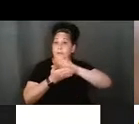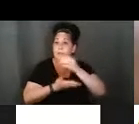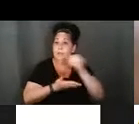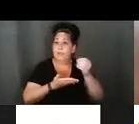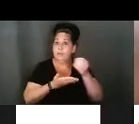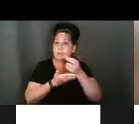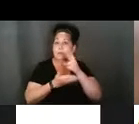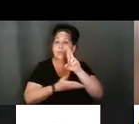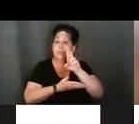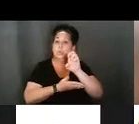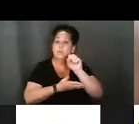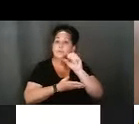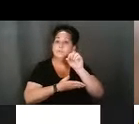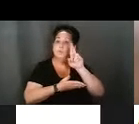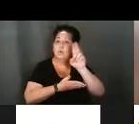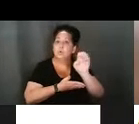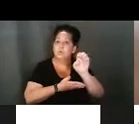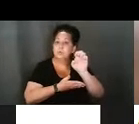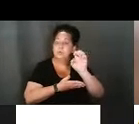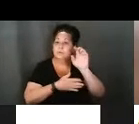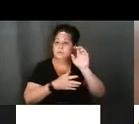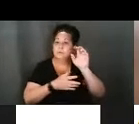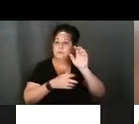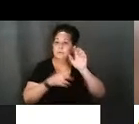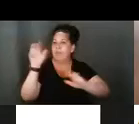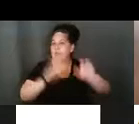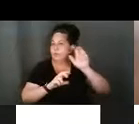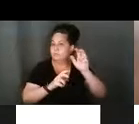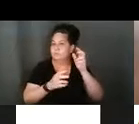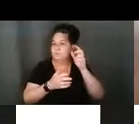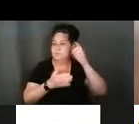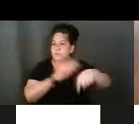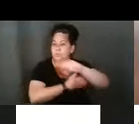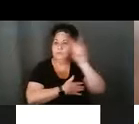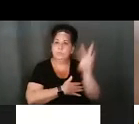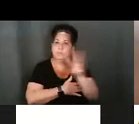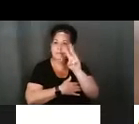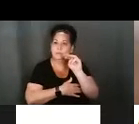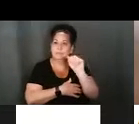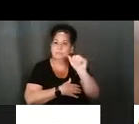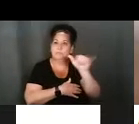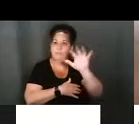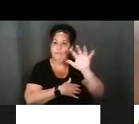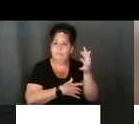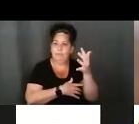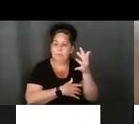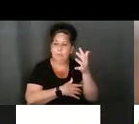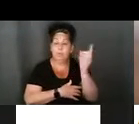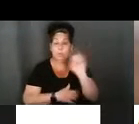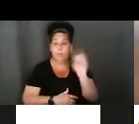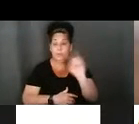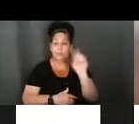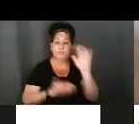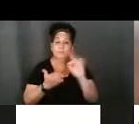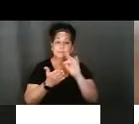fair will be held next Wednesday, that's May the 5th, on the campus of Central Georgia Technical